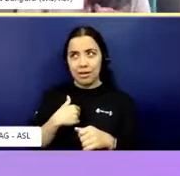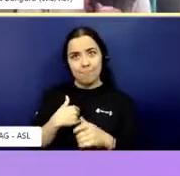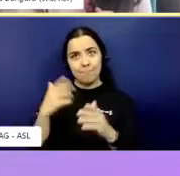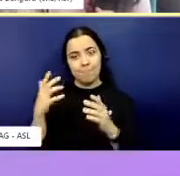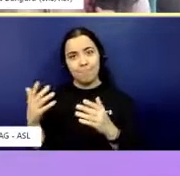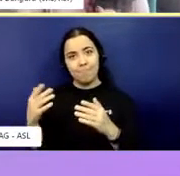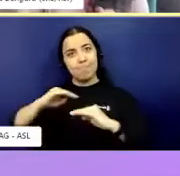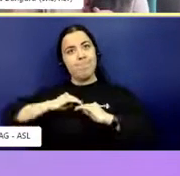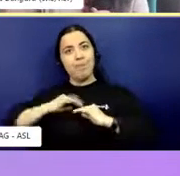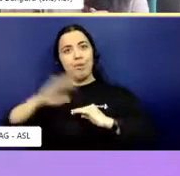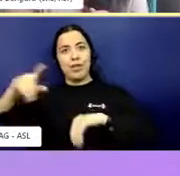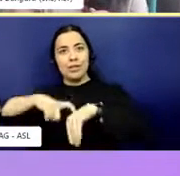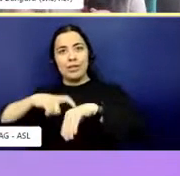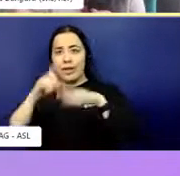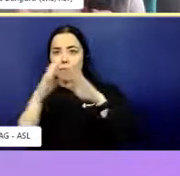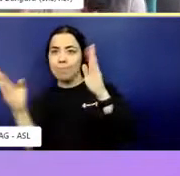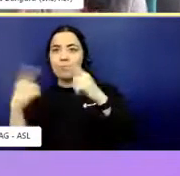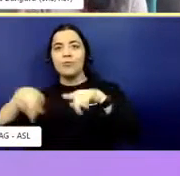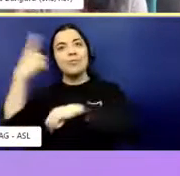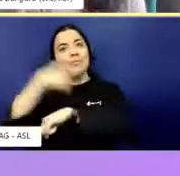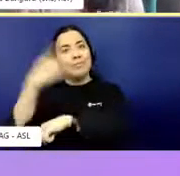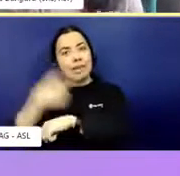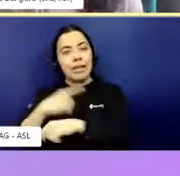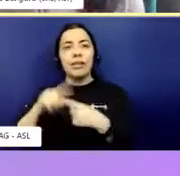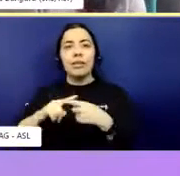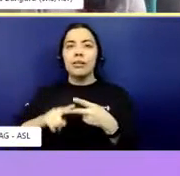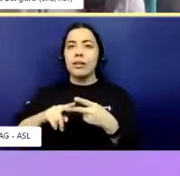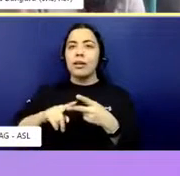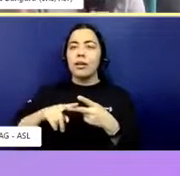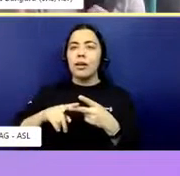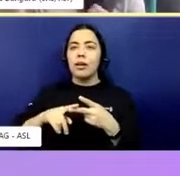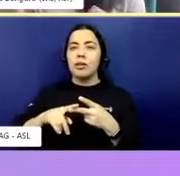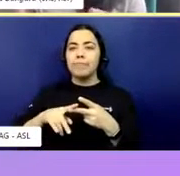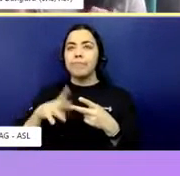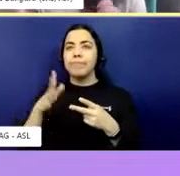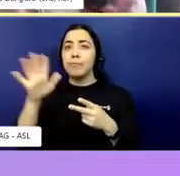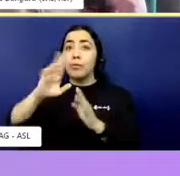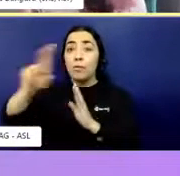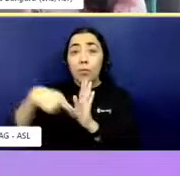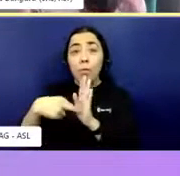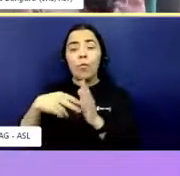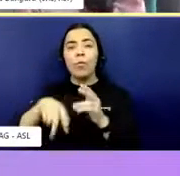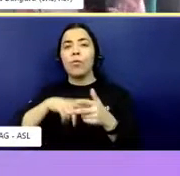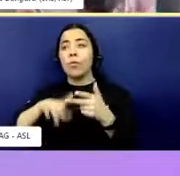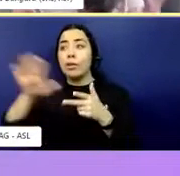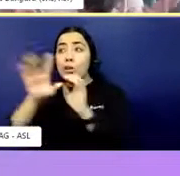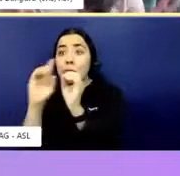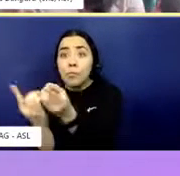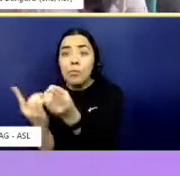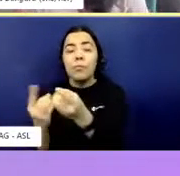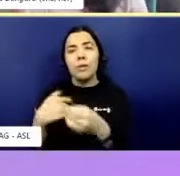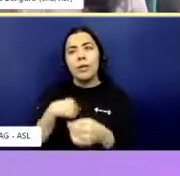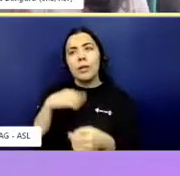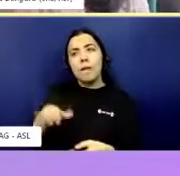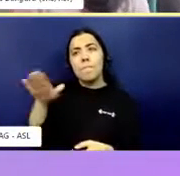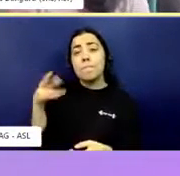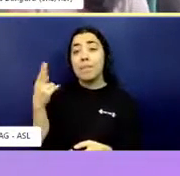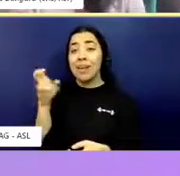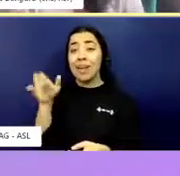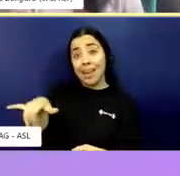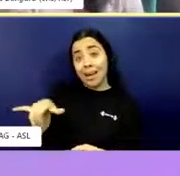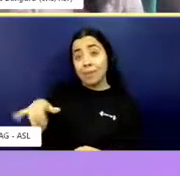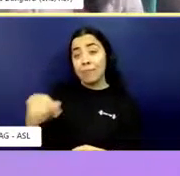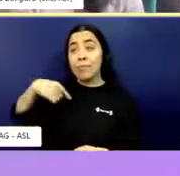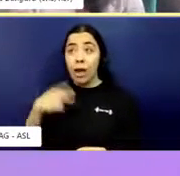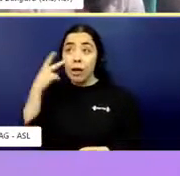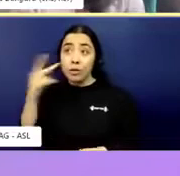time, their time zone, what department they're in, what their role is. And I cater to the, hey, I saw